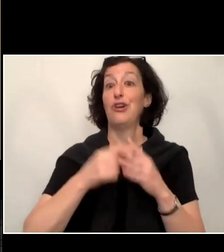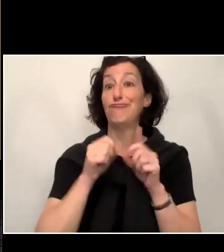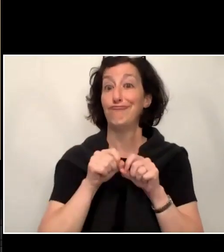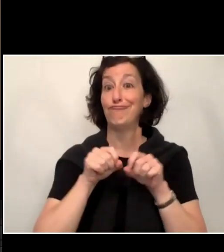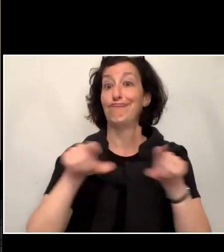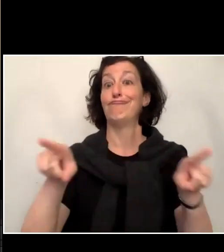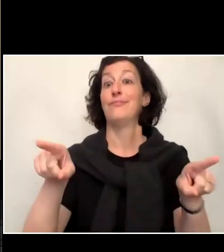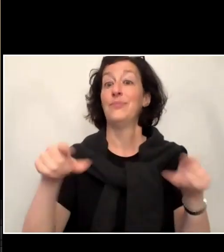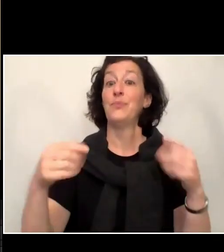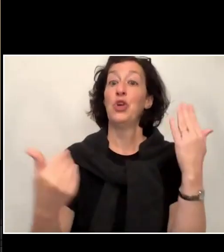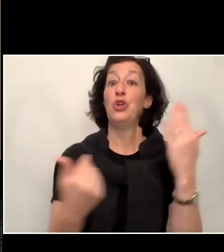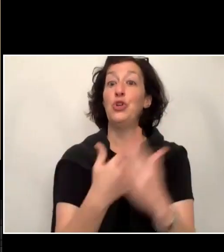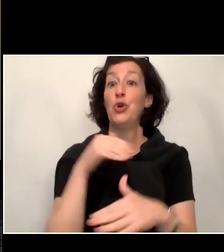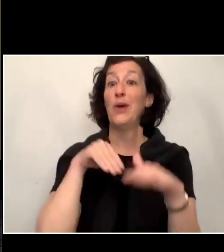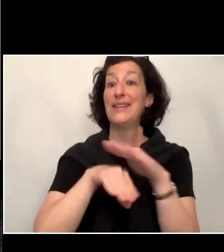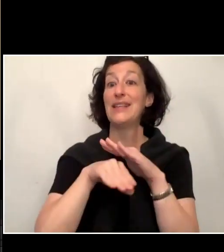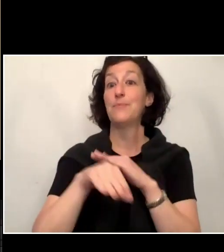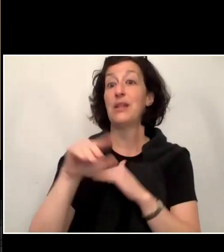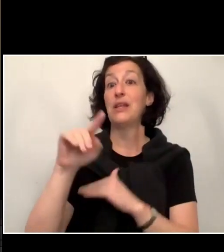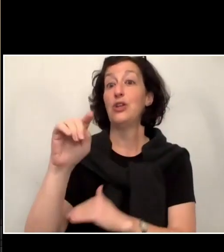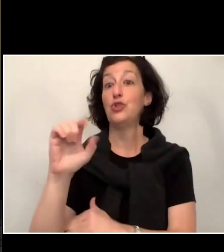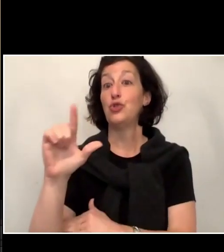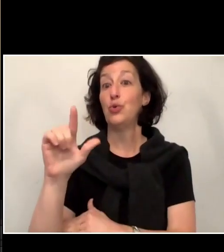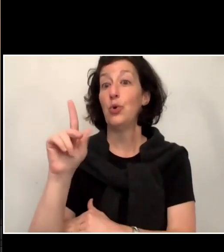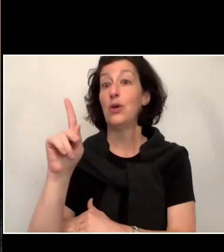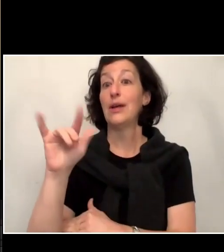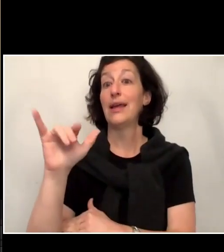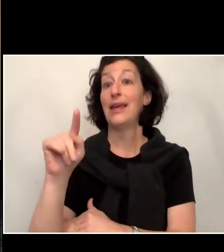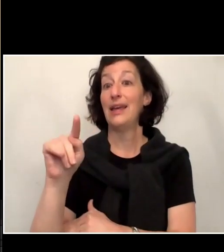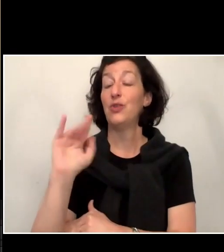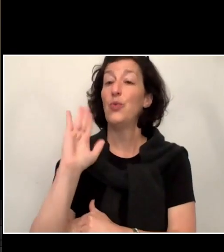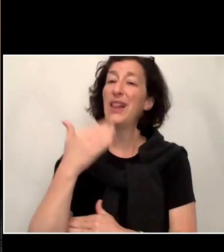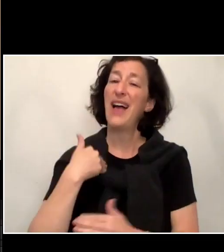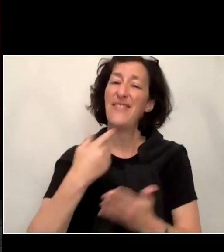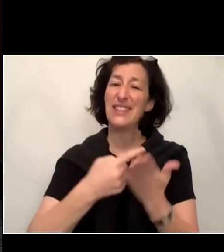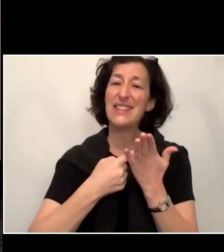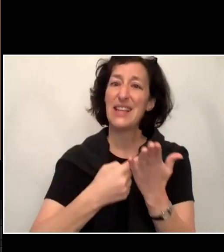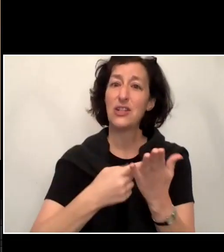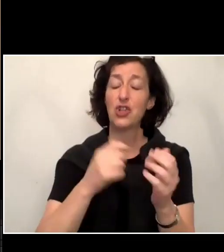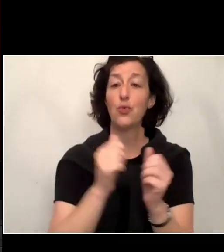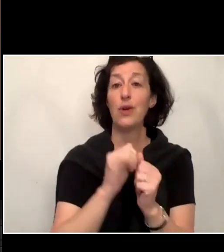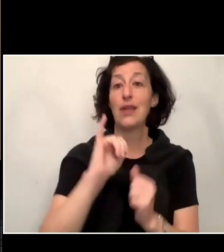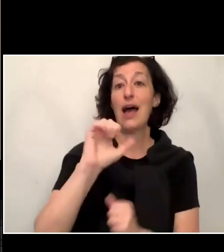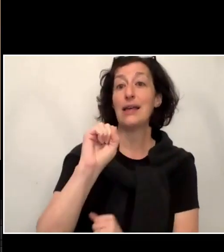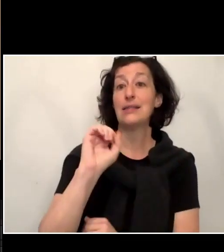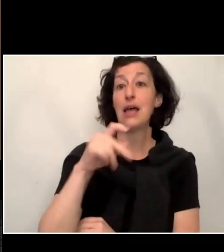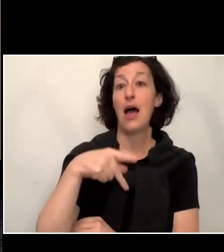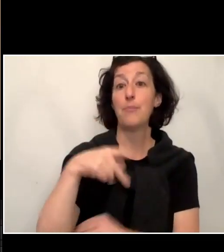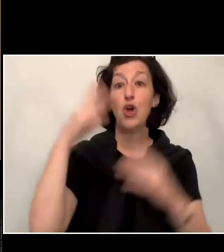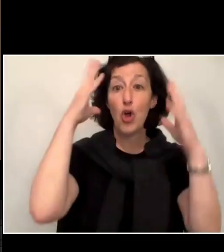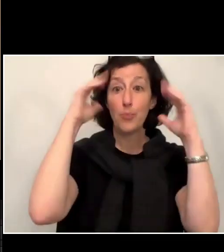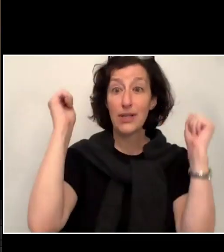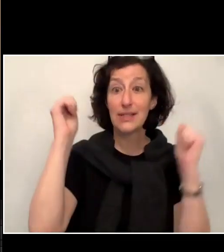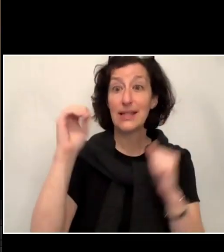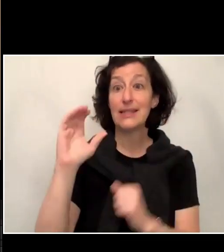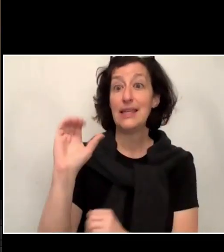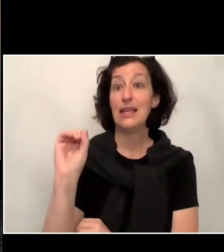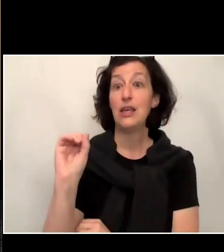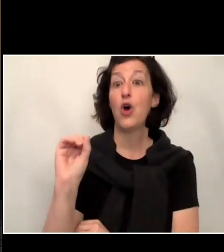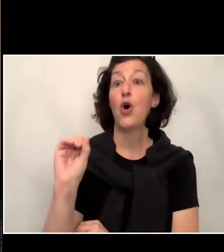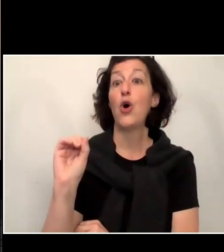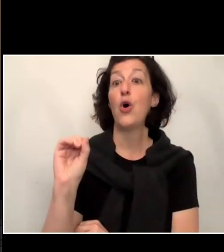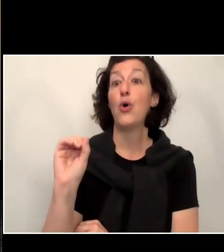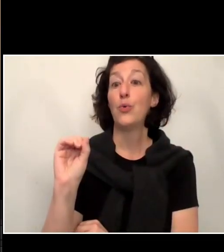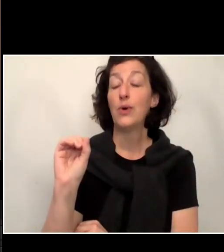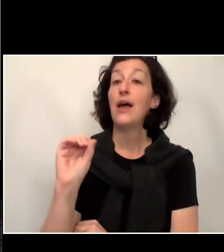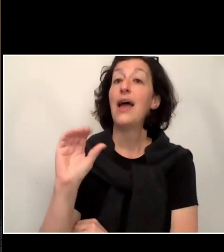accessibility toolkit, and we'll have a discussion with the ISOC president and CEO, Andrew Sullivan. So